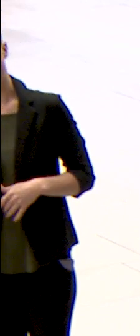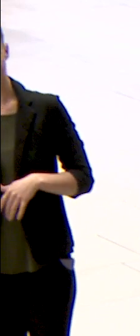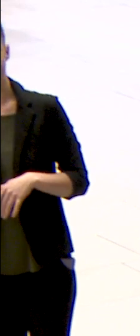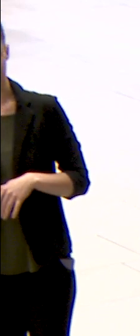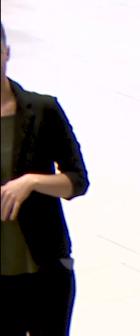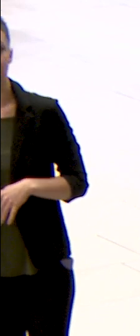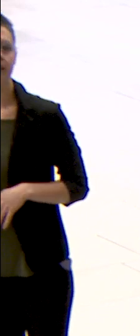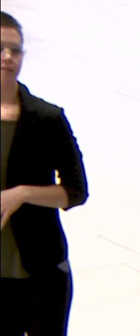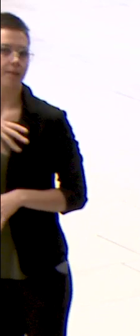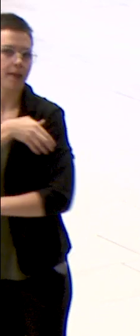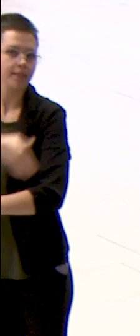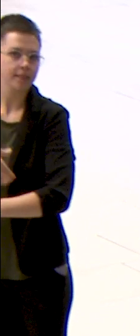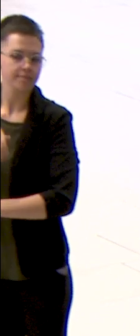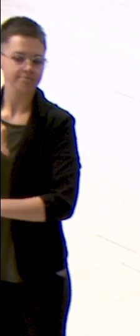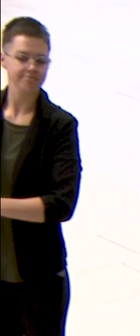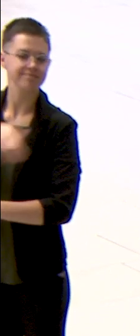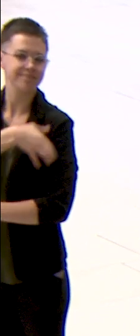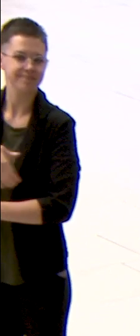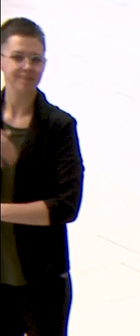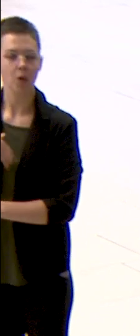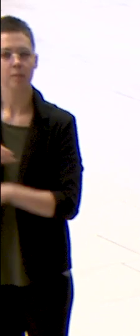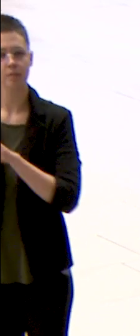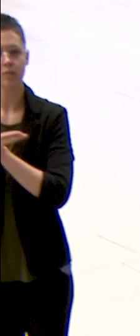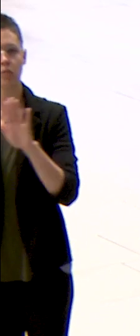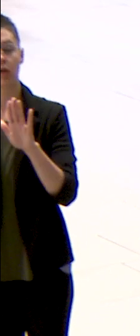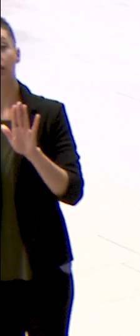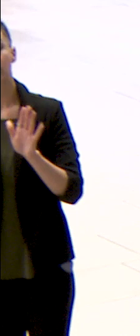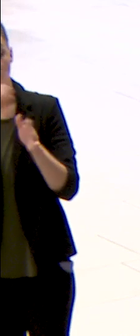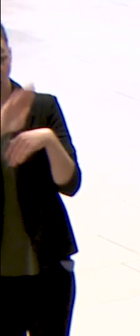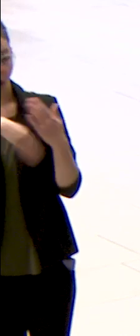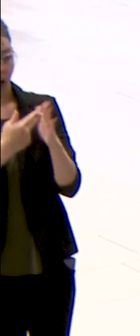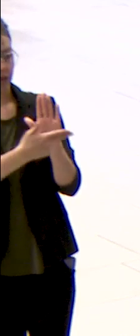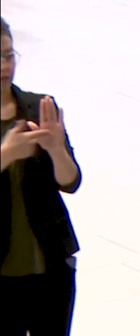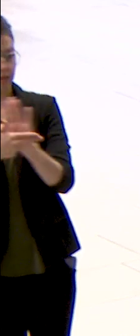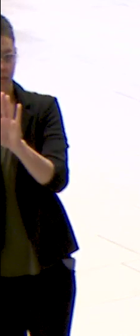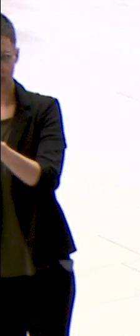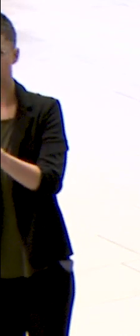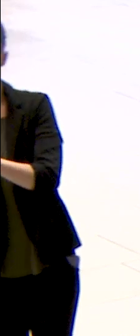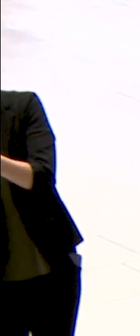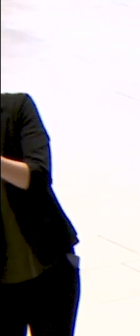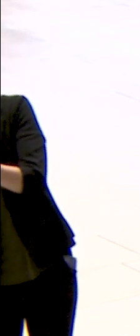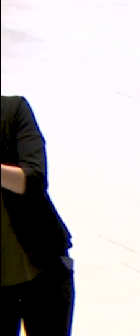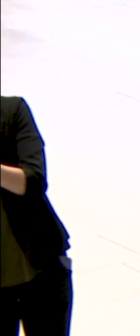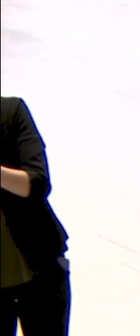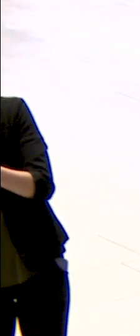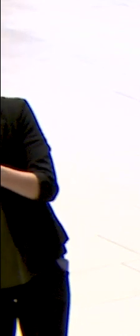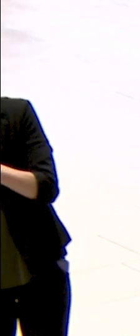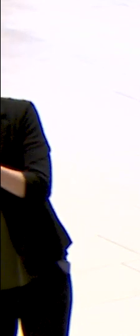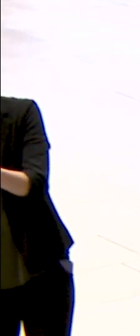female empowerment brand. We relate to all of our brands to, we can probably go to the next slide that kind of demonstrates